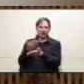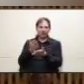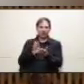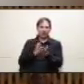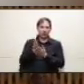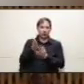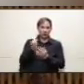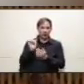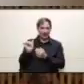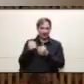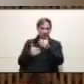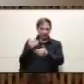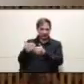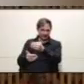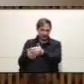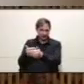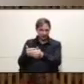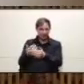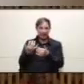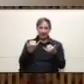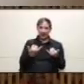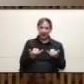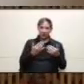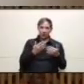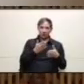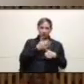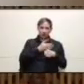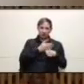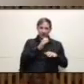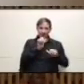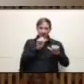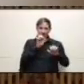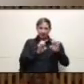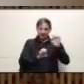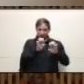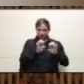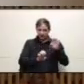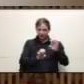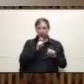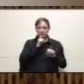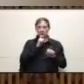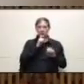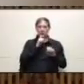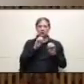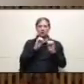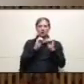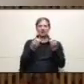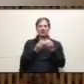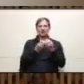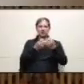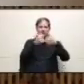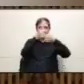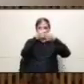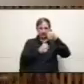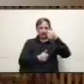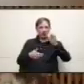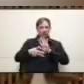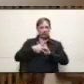and now the job evaluation that was done, they used the organizational structure that was approved in